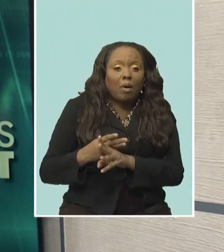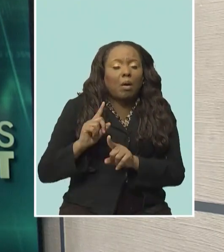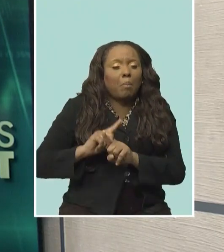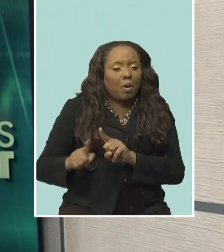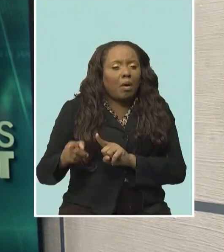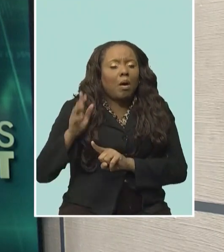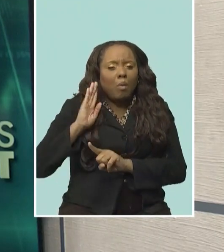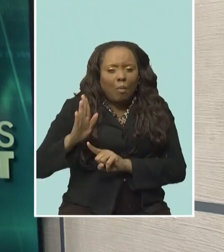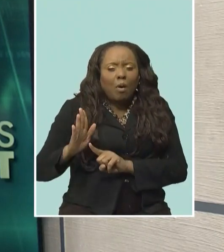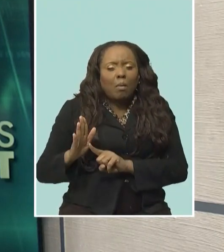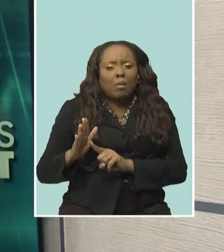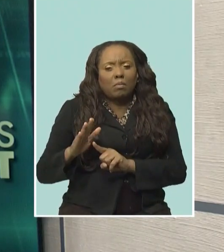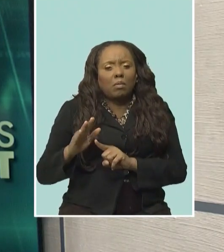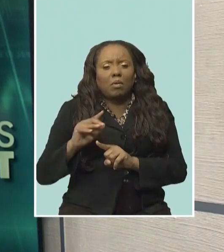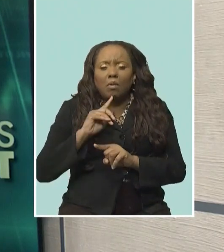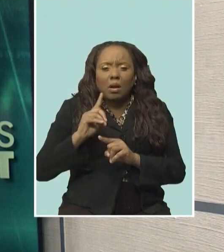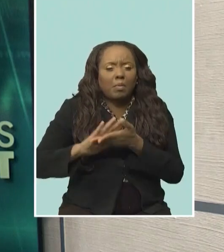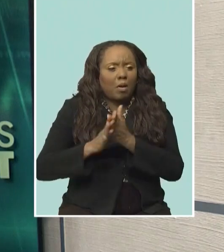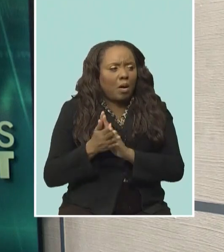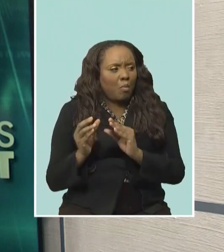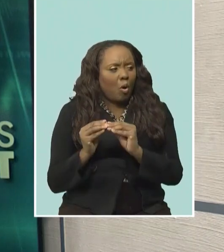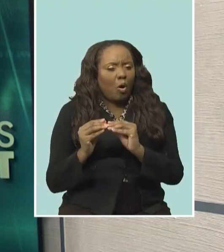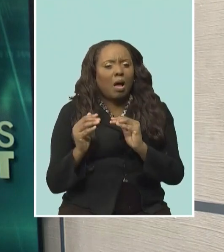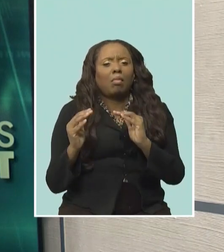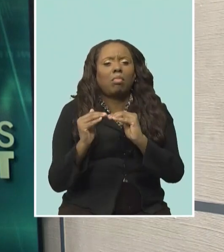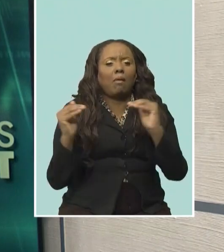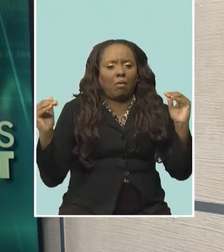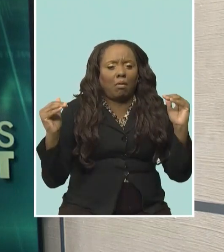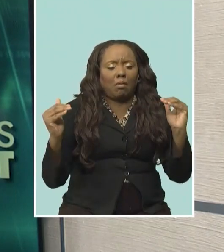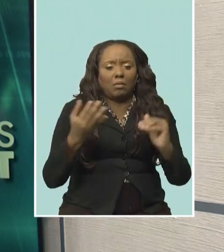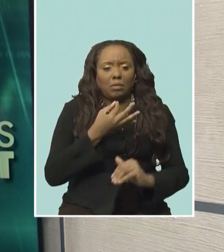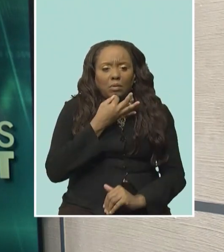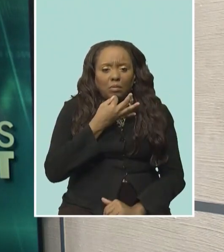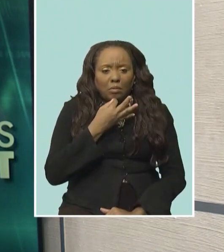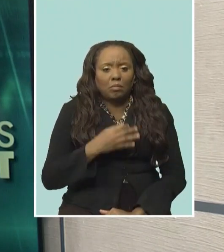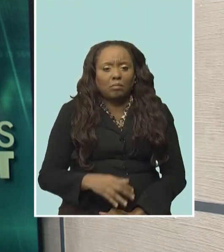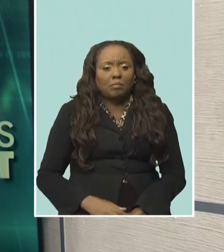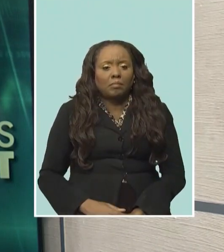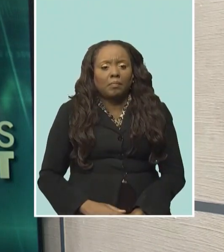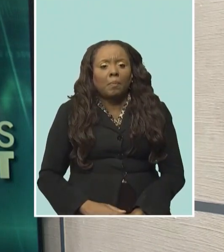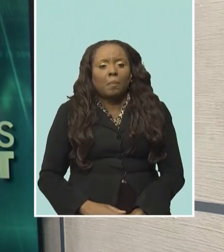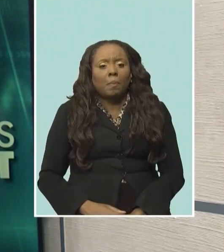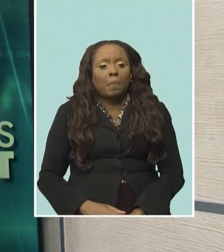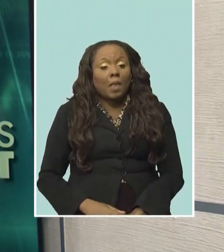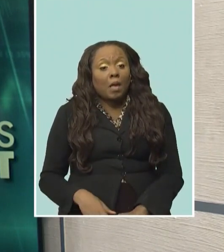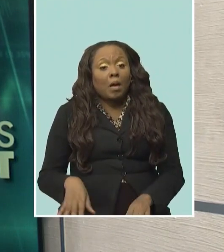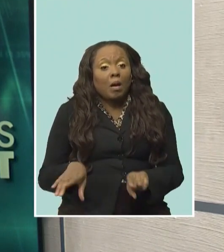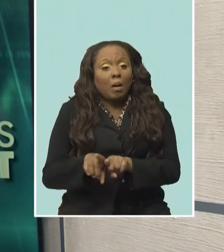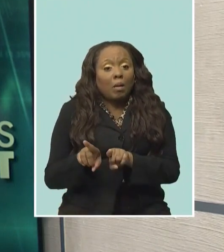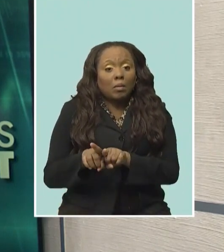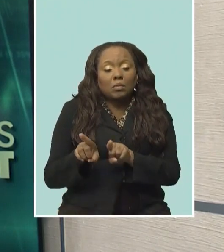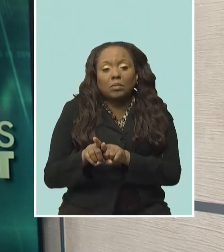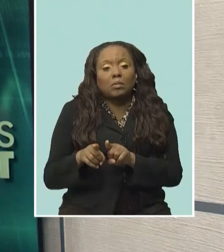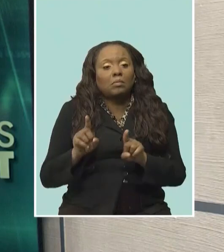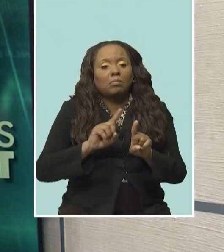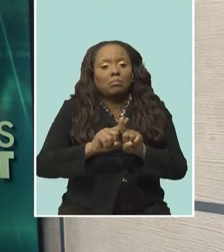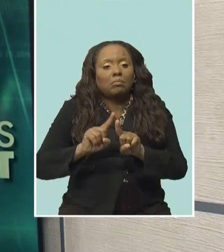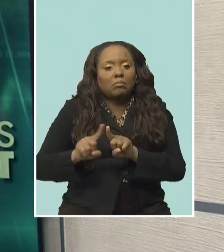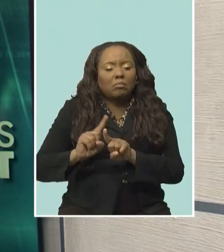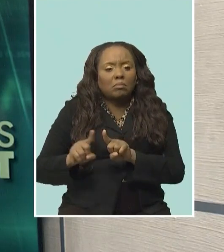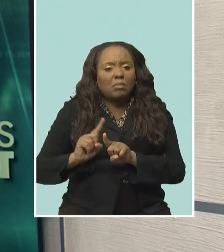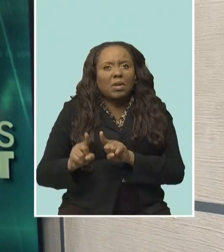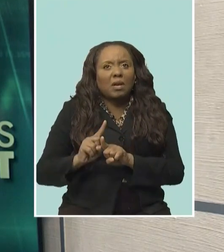months. Ms. Gopnath is also suggesting continued progress on state-owned enterprises and pension reform is